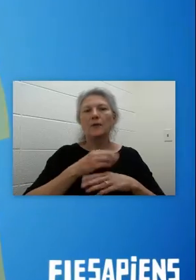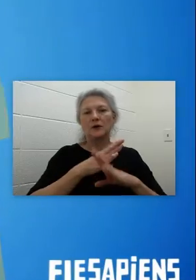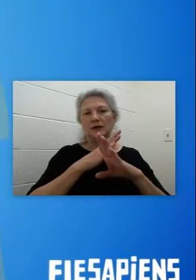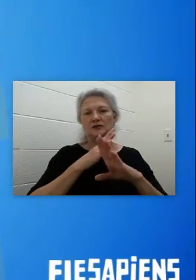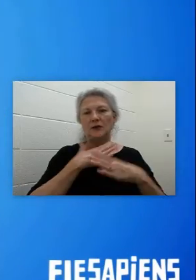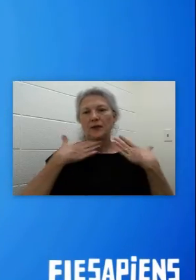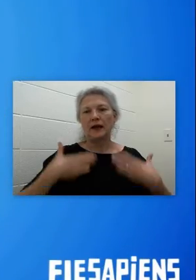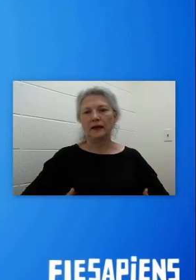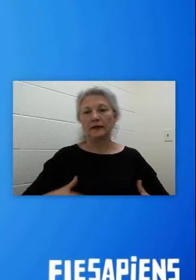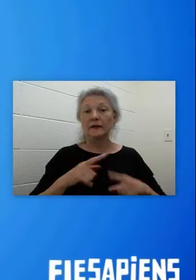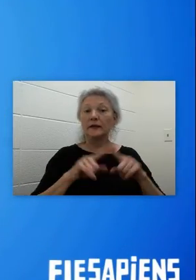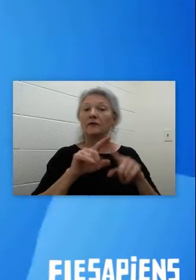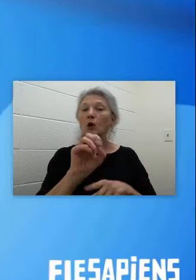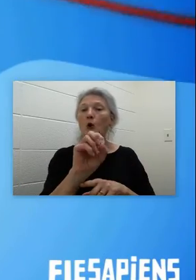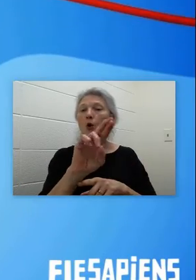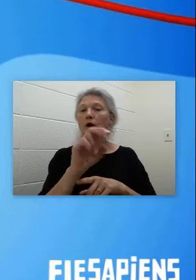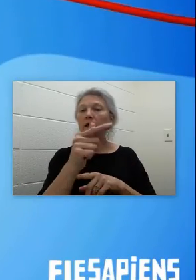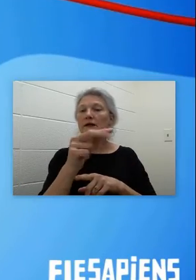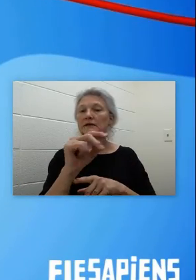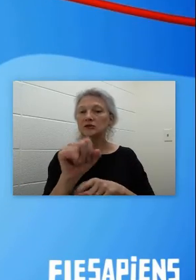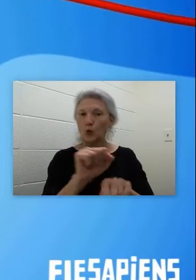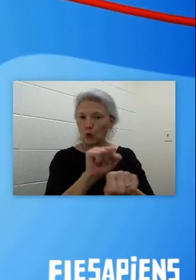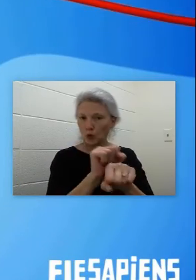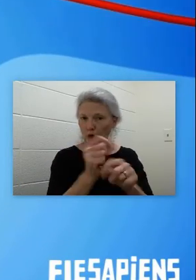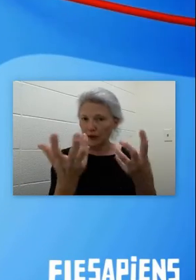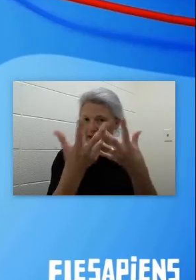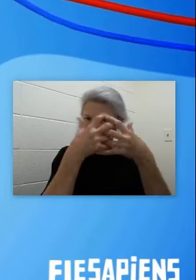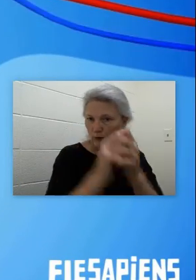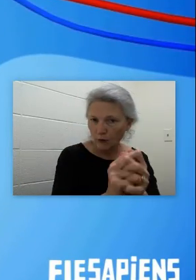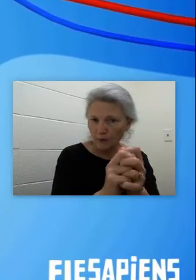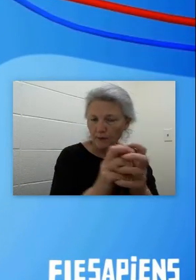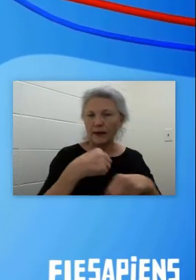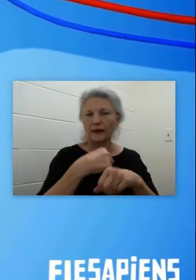The different organs work together, making up systems.